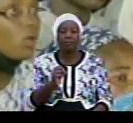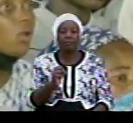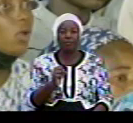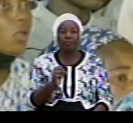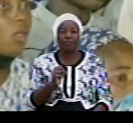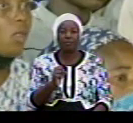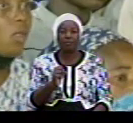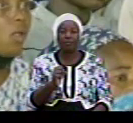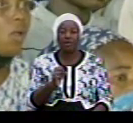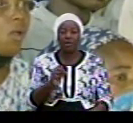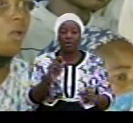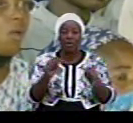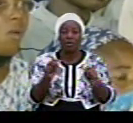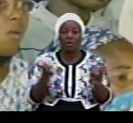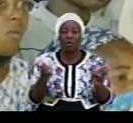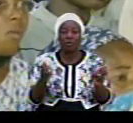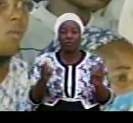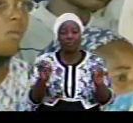Thomas